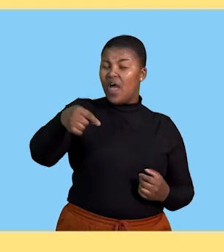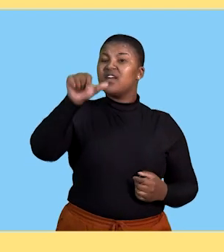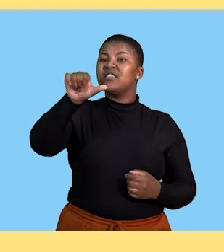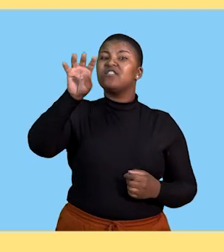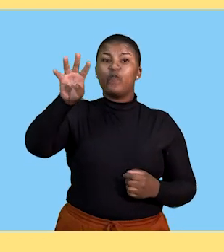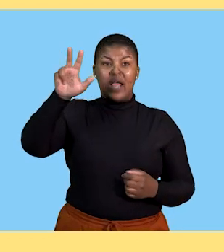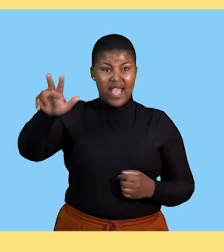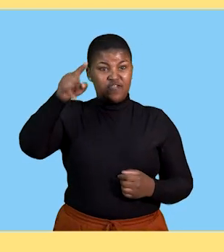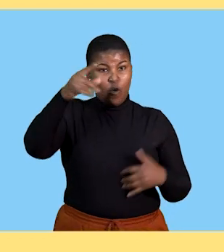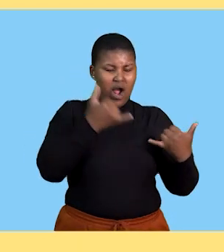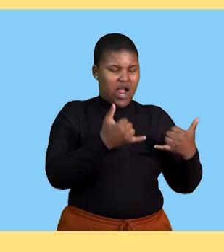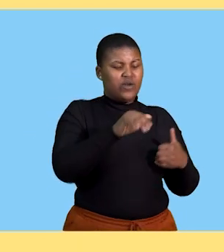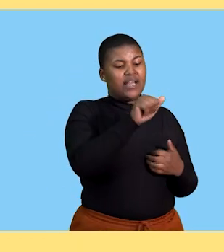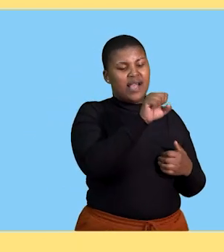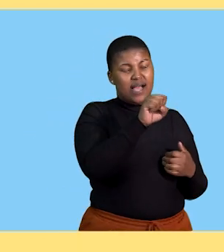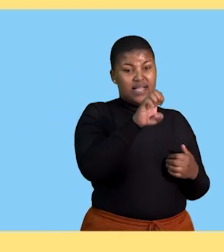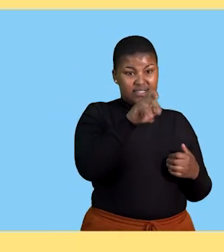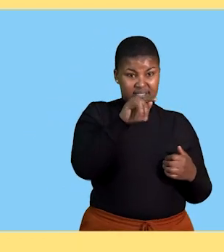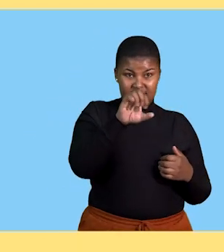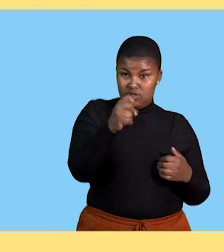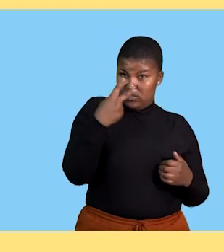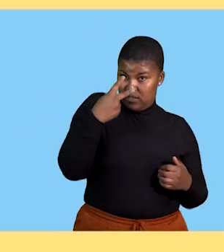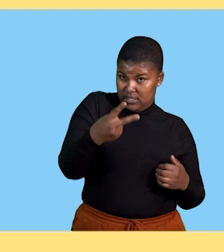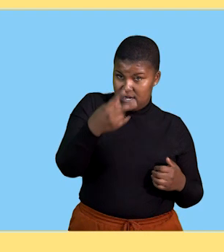73,648. So we have our current assets here,